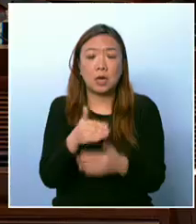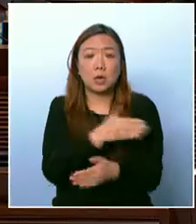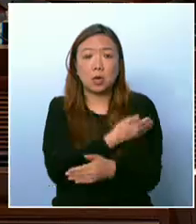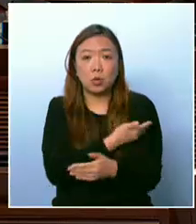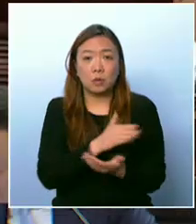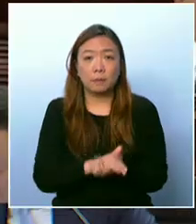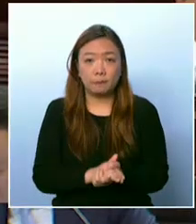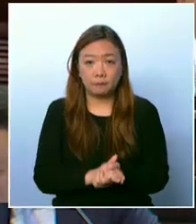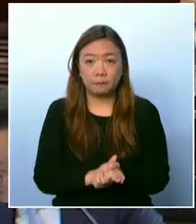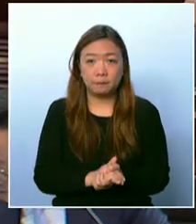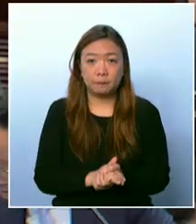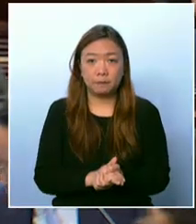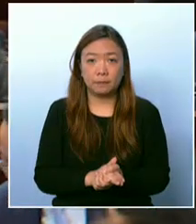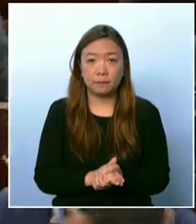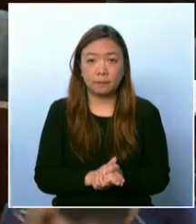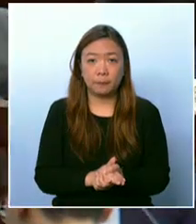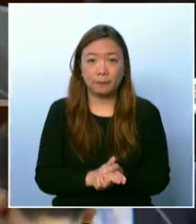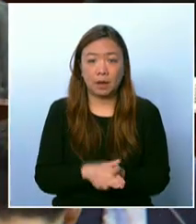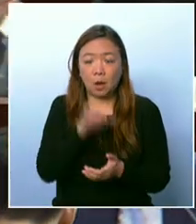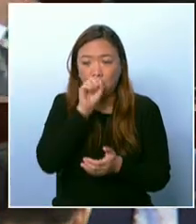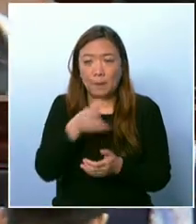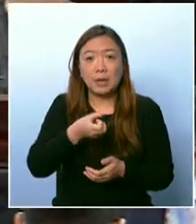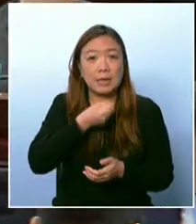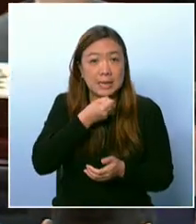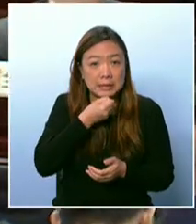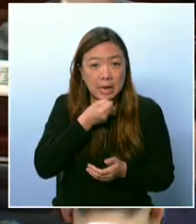the chop.